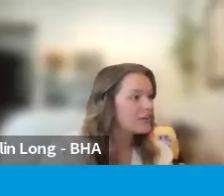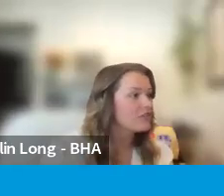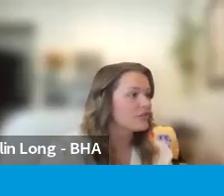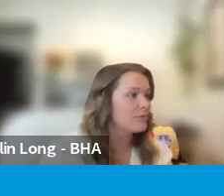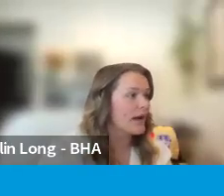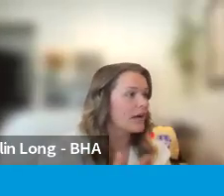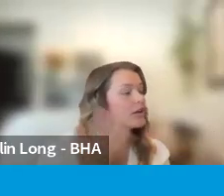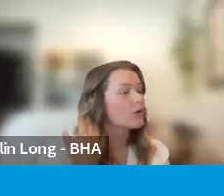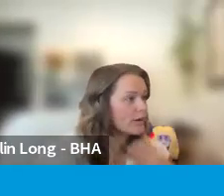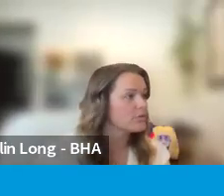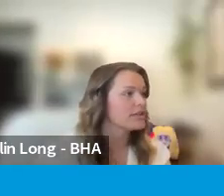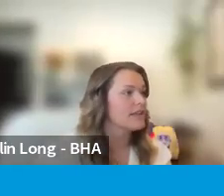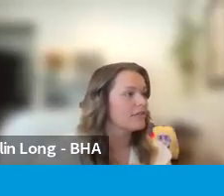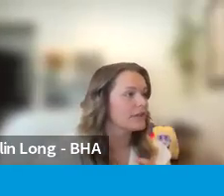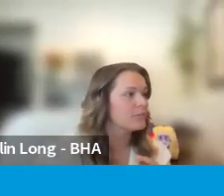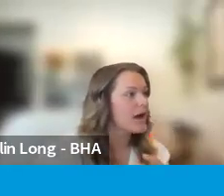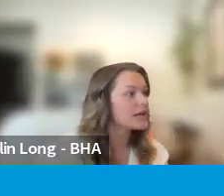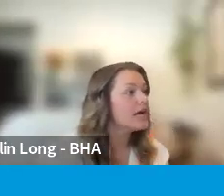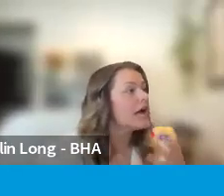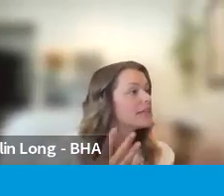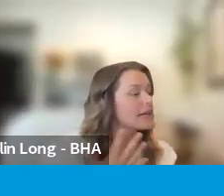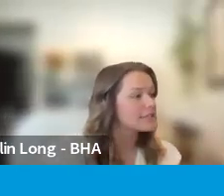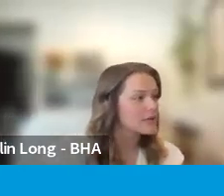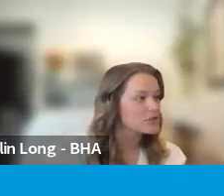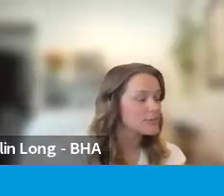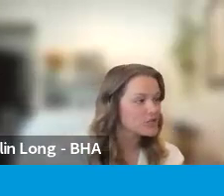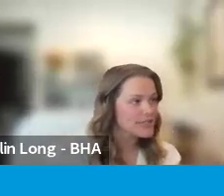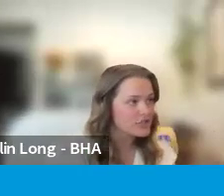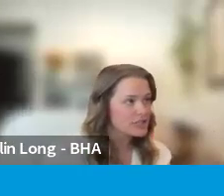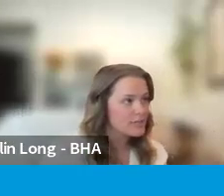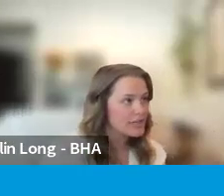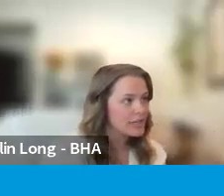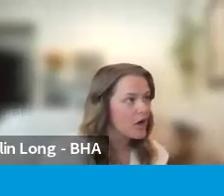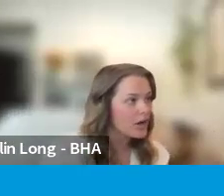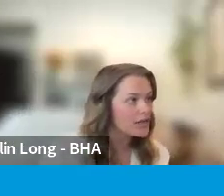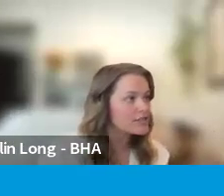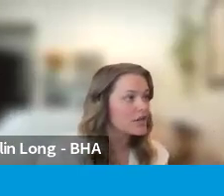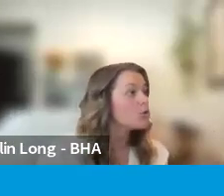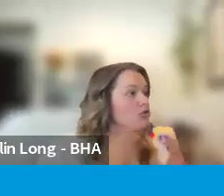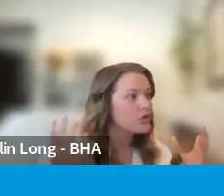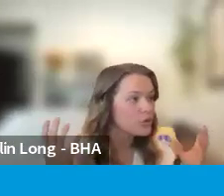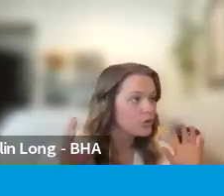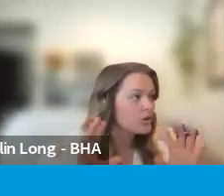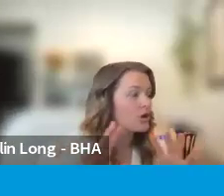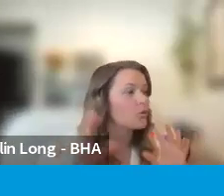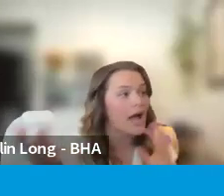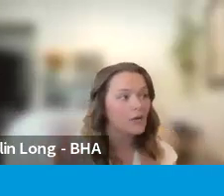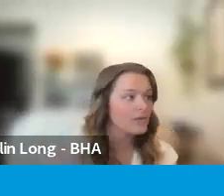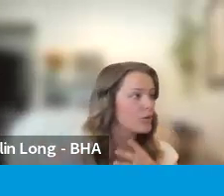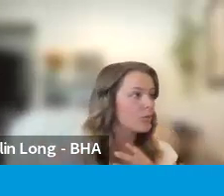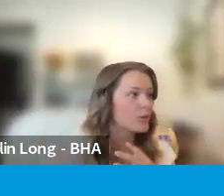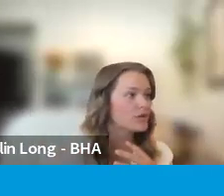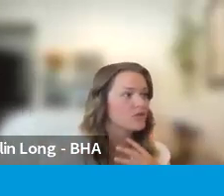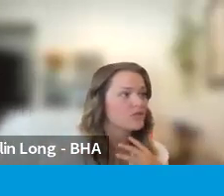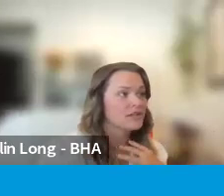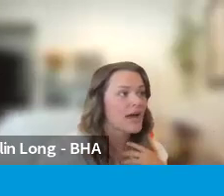today, get your feedback, incorporate that feedback, and then at the special sessions meeting in August, review, you know, how